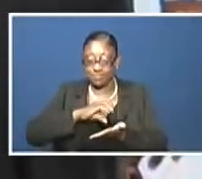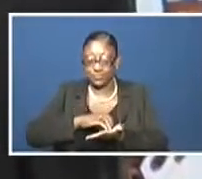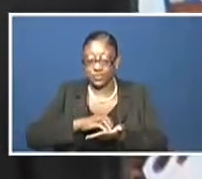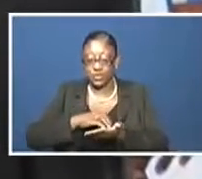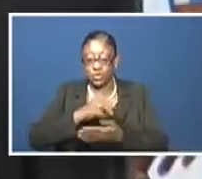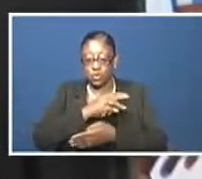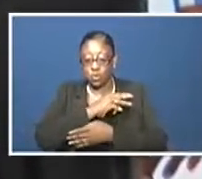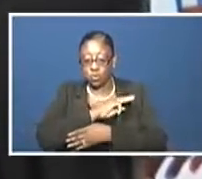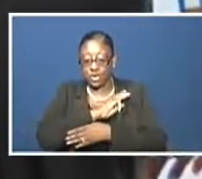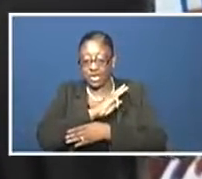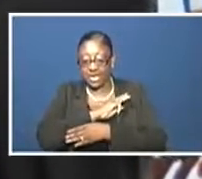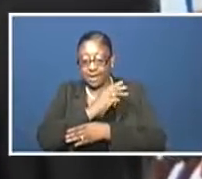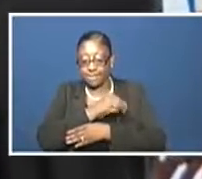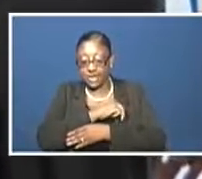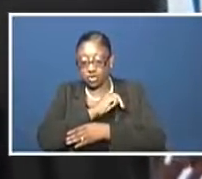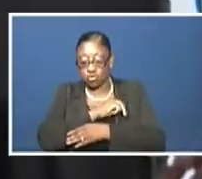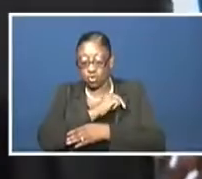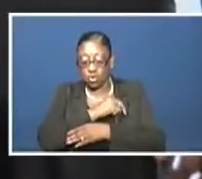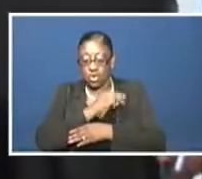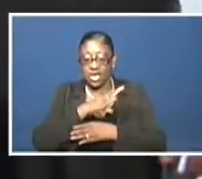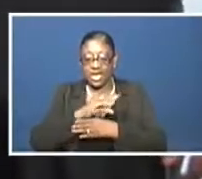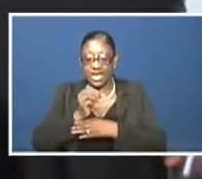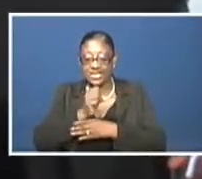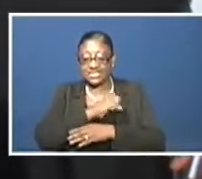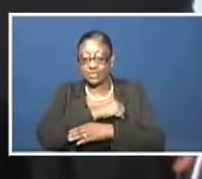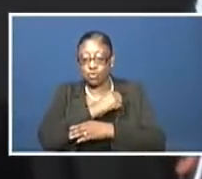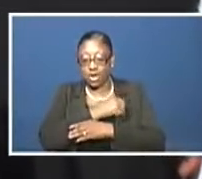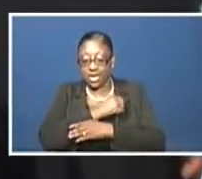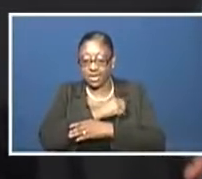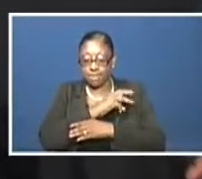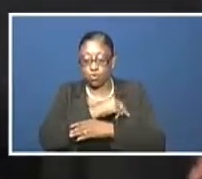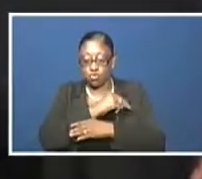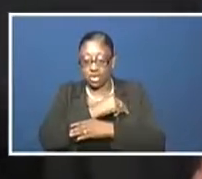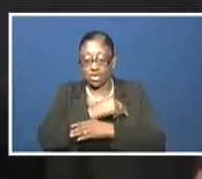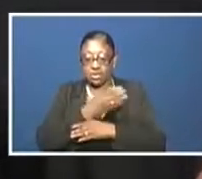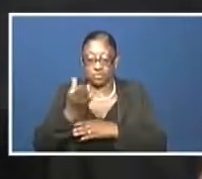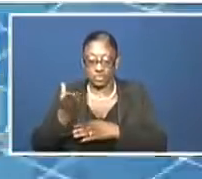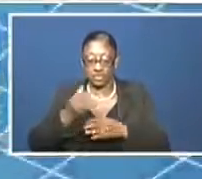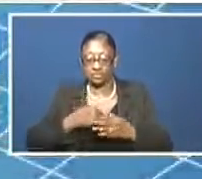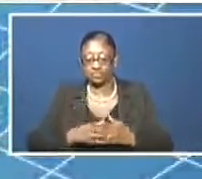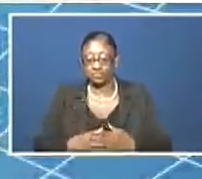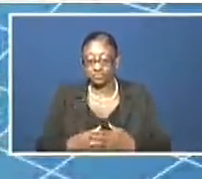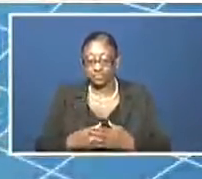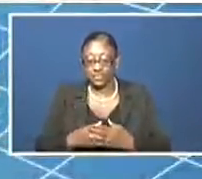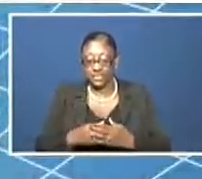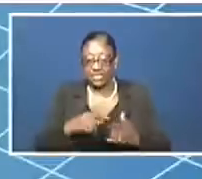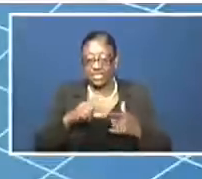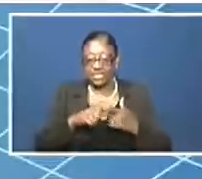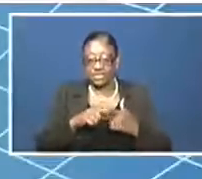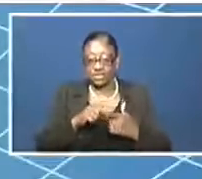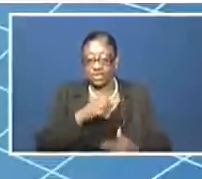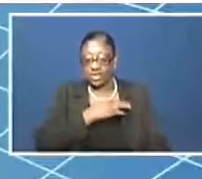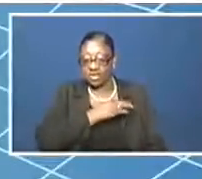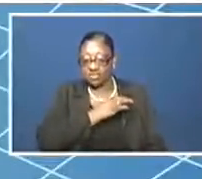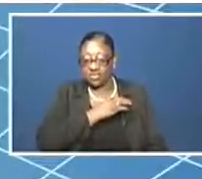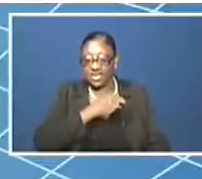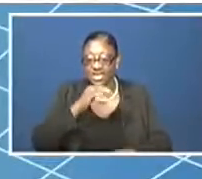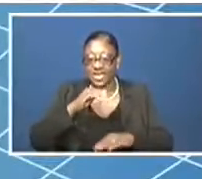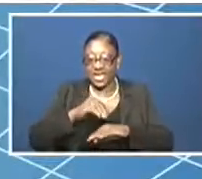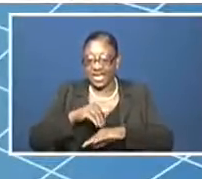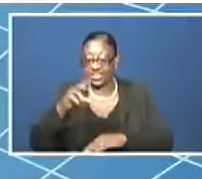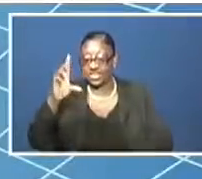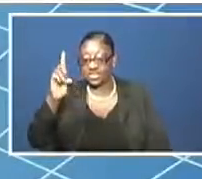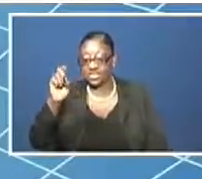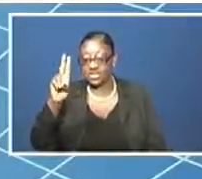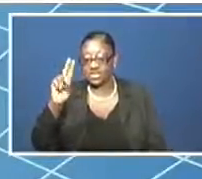Wayne Munro, and Chief Justice Sir Brian Marie. Well, volunteers over at the Dundas Center for